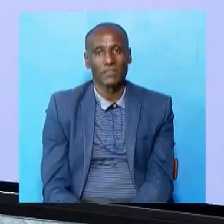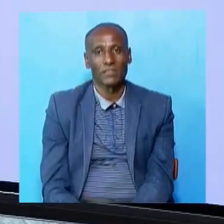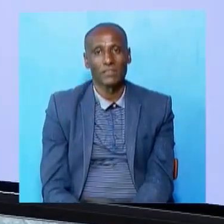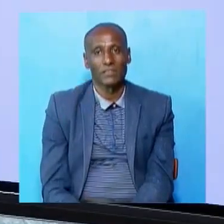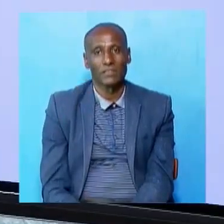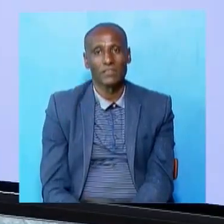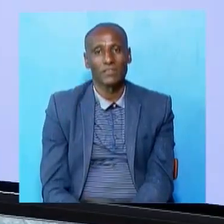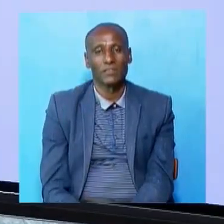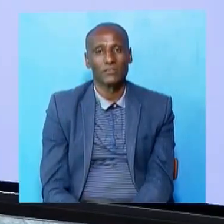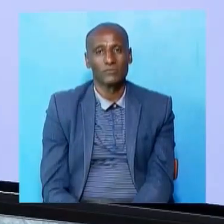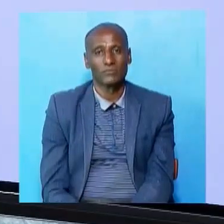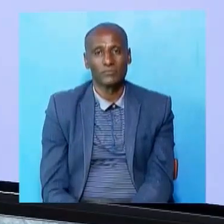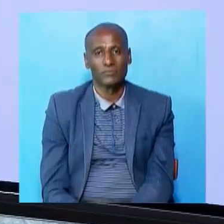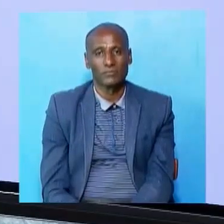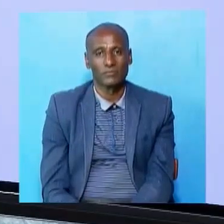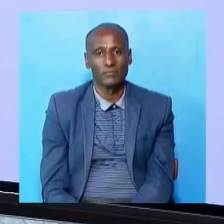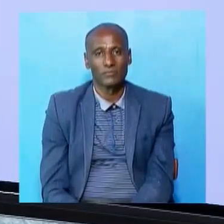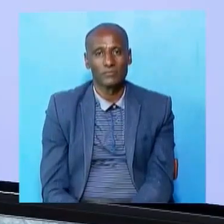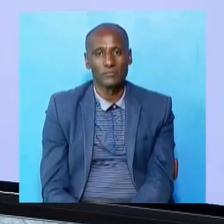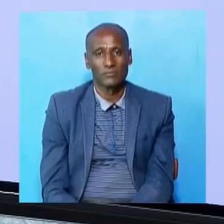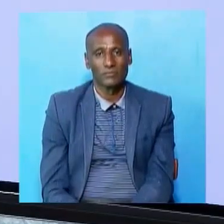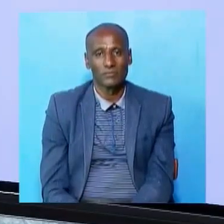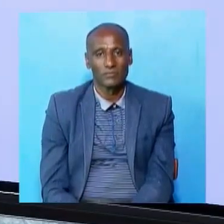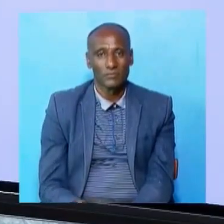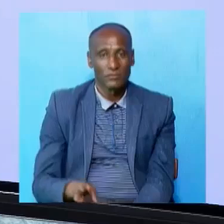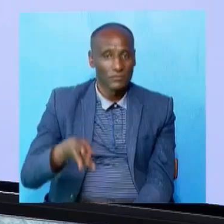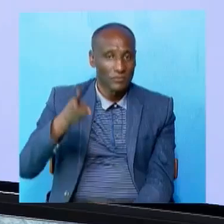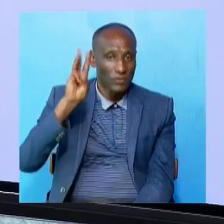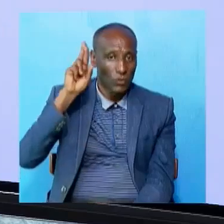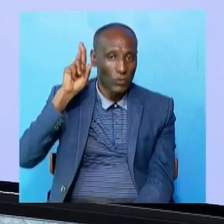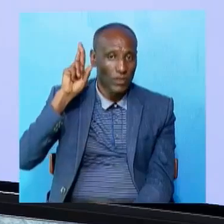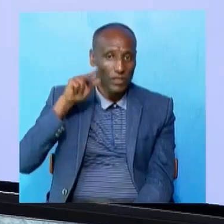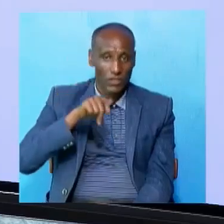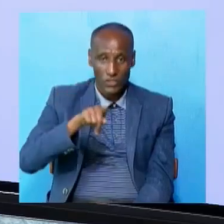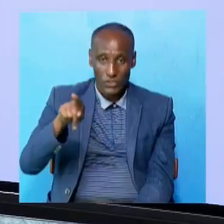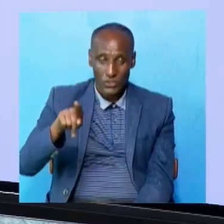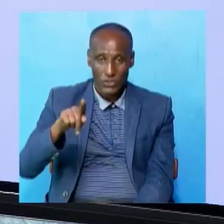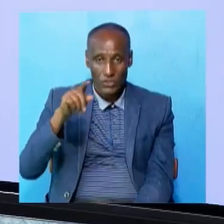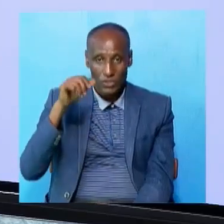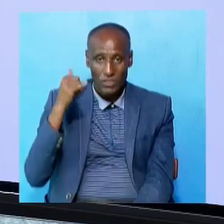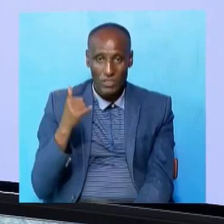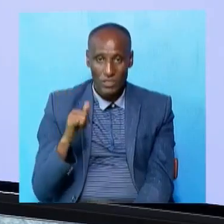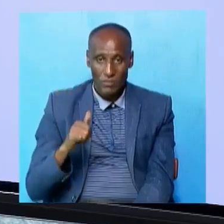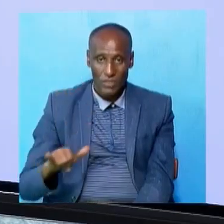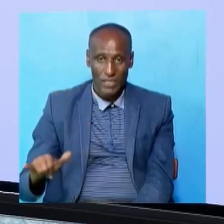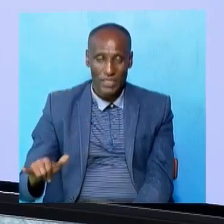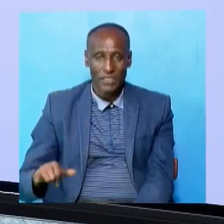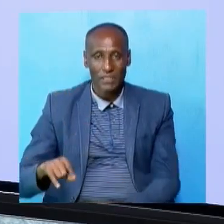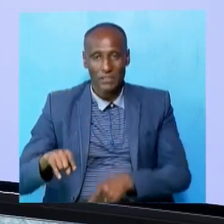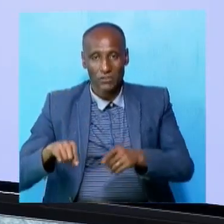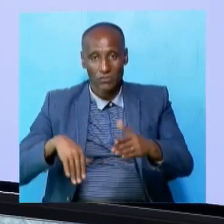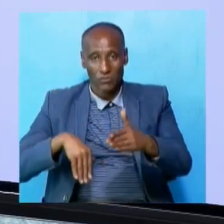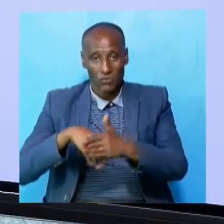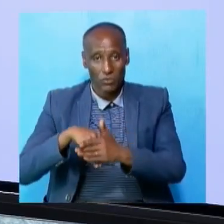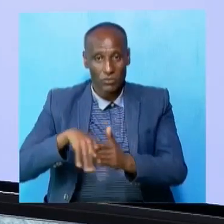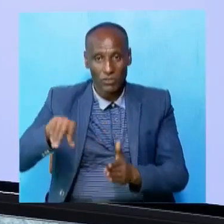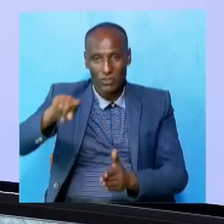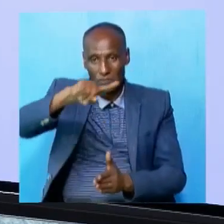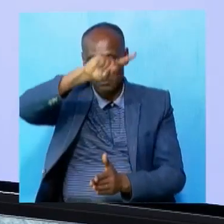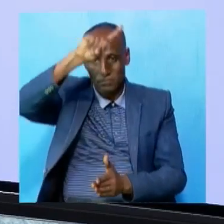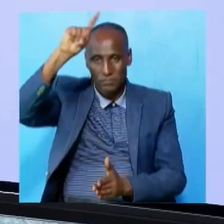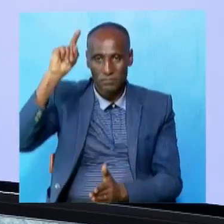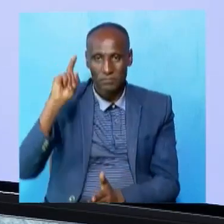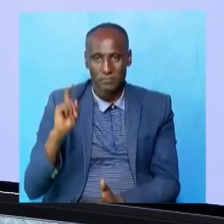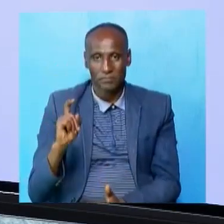Then question mark. Were you playing football? This is how we can change a positive sentence